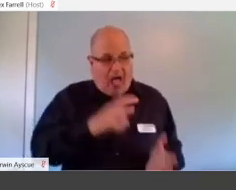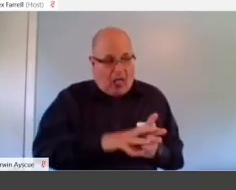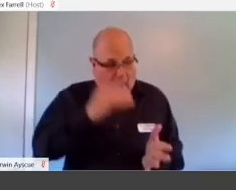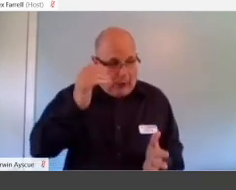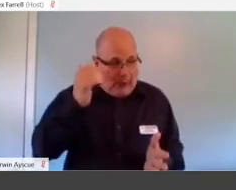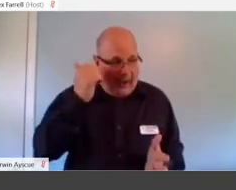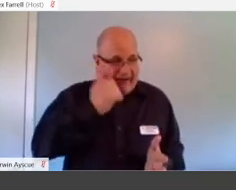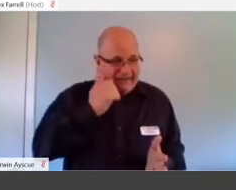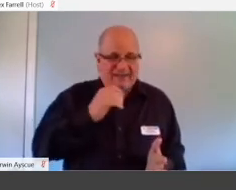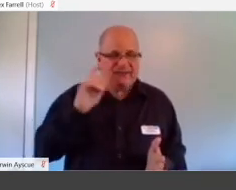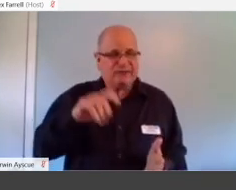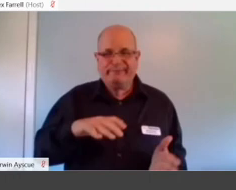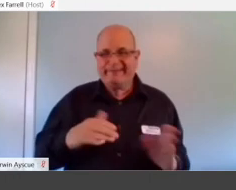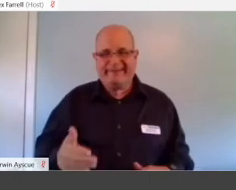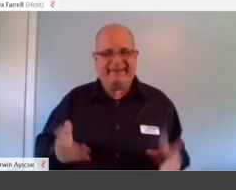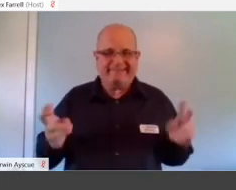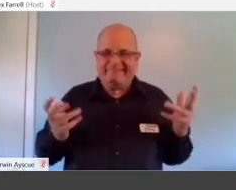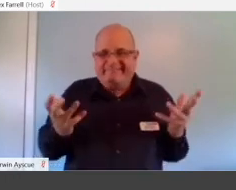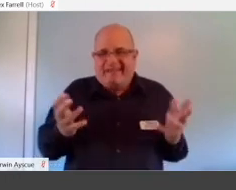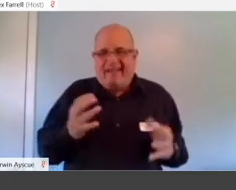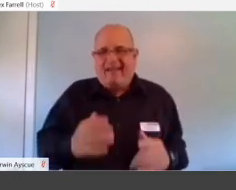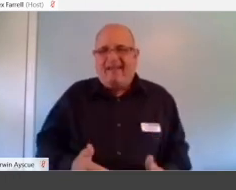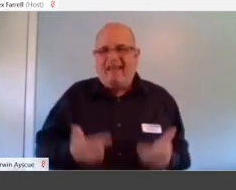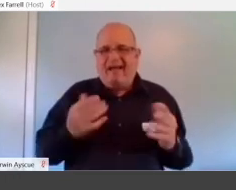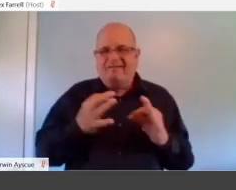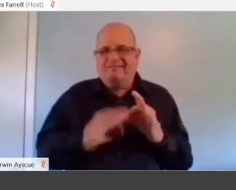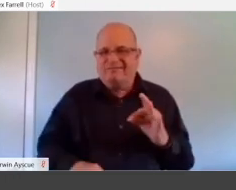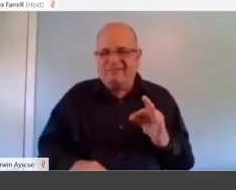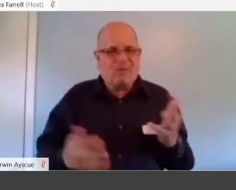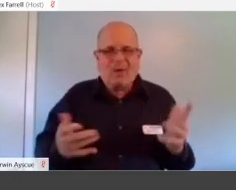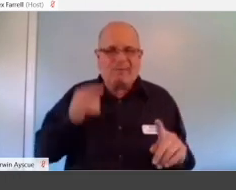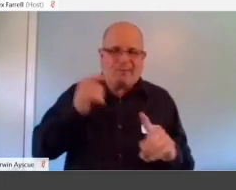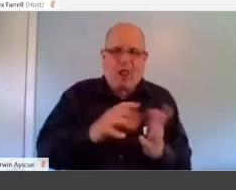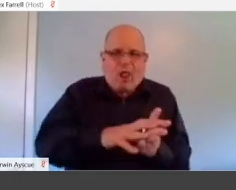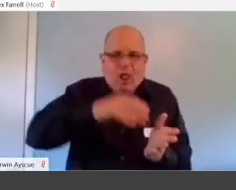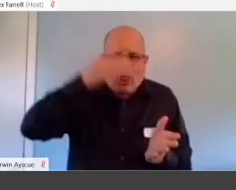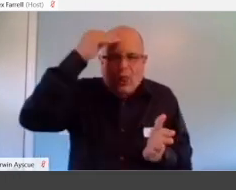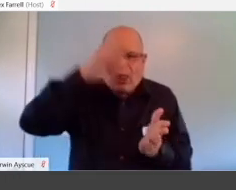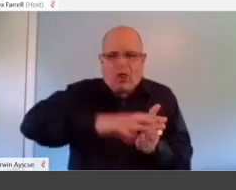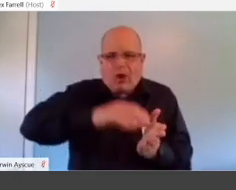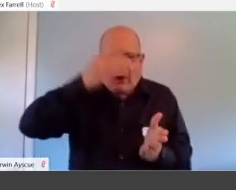dead. Like he goes, what's the point? Like life is about learning. And